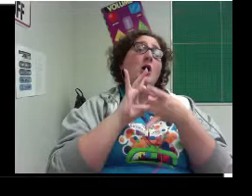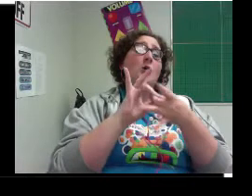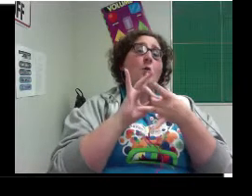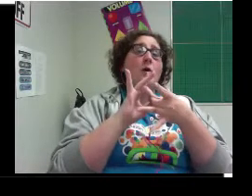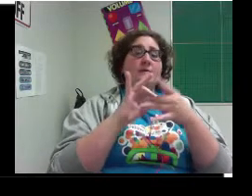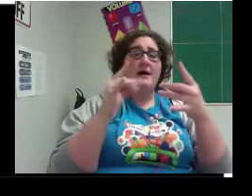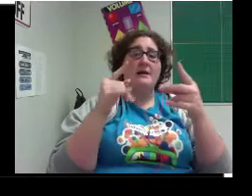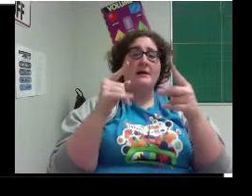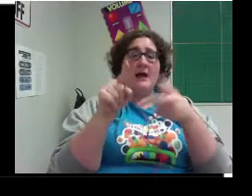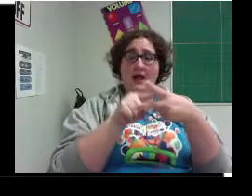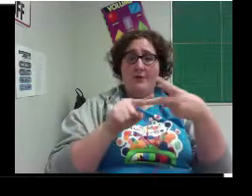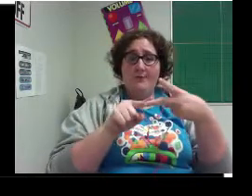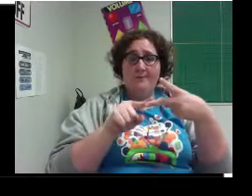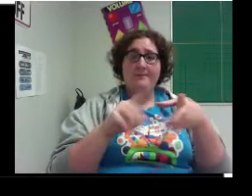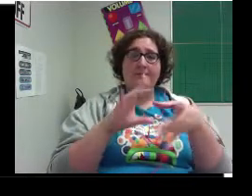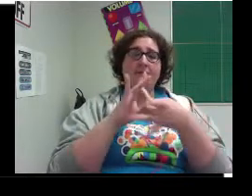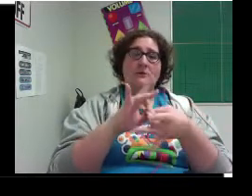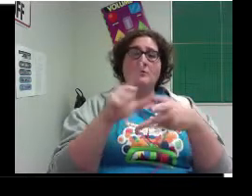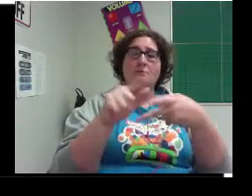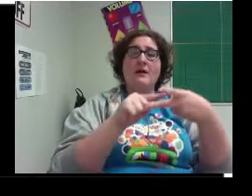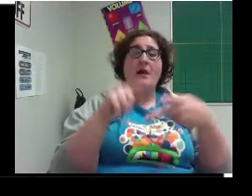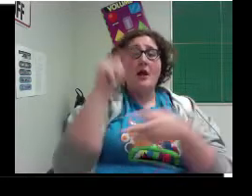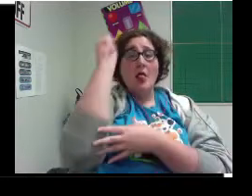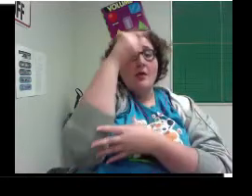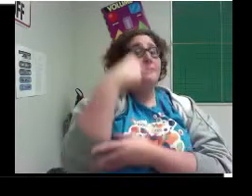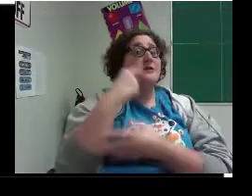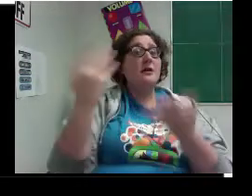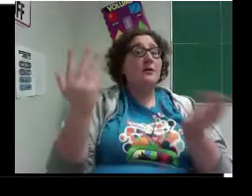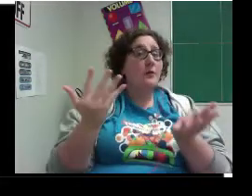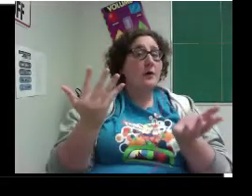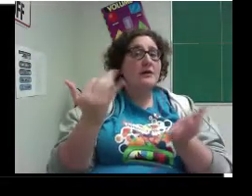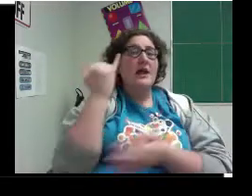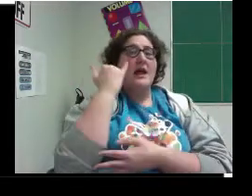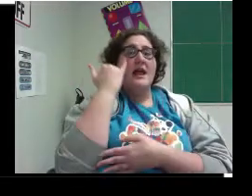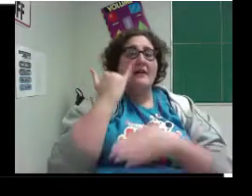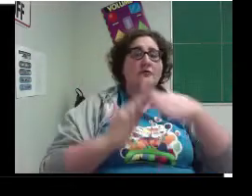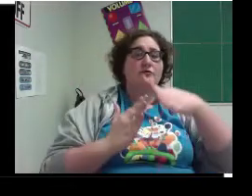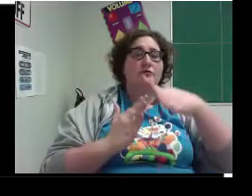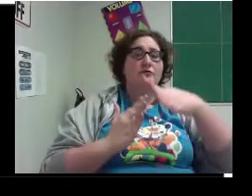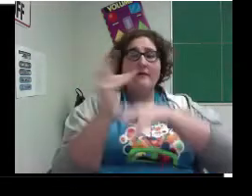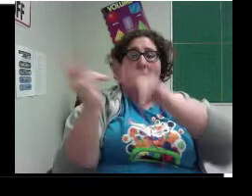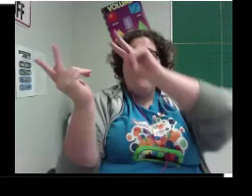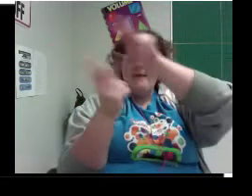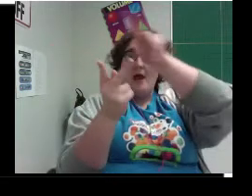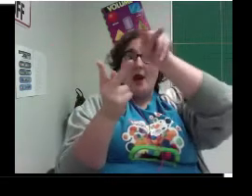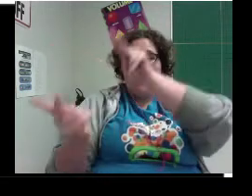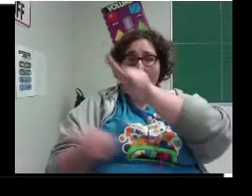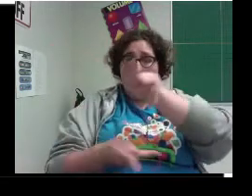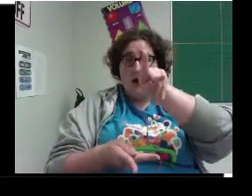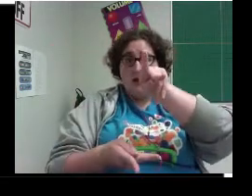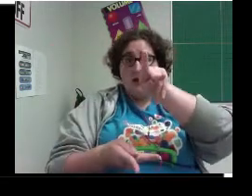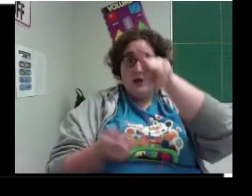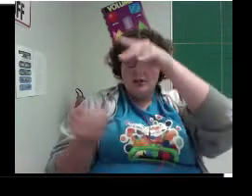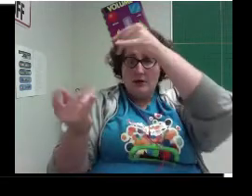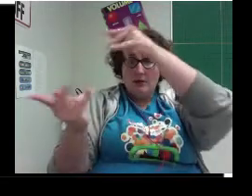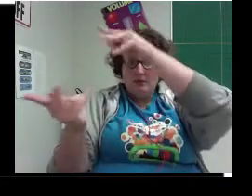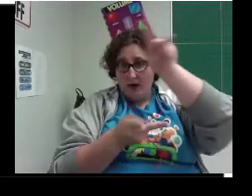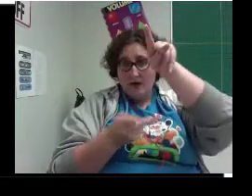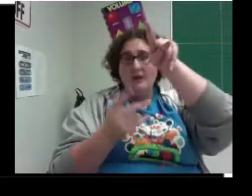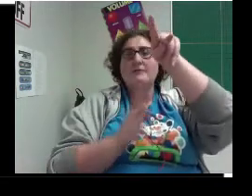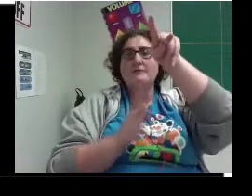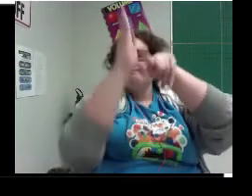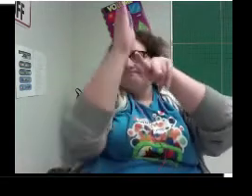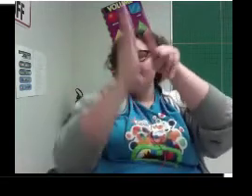Corresponding angles. Corresponding angle theorem says that if the transversal intersects two parallel lines, then the corresponding angles are